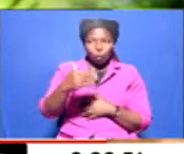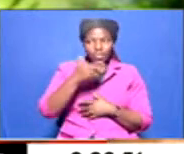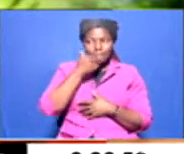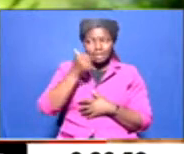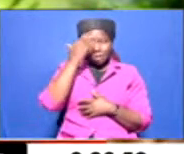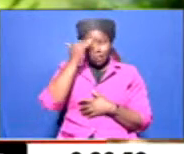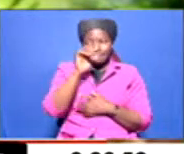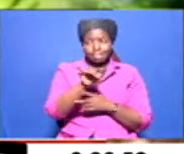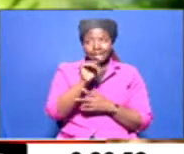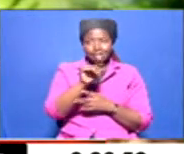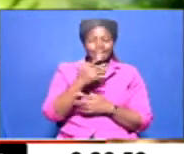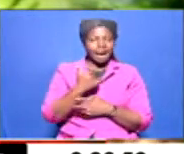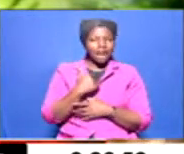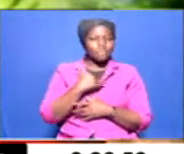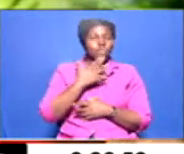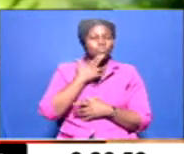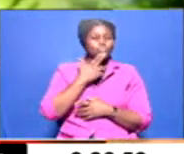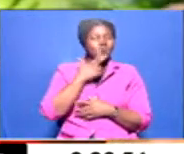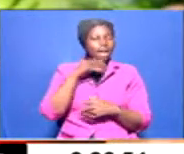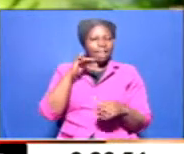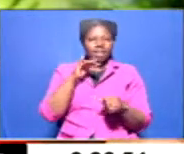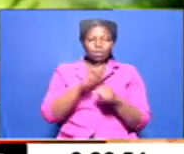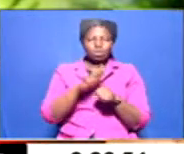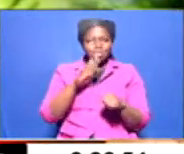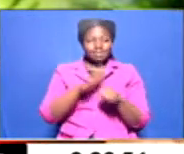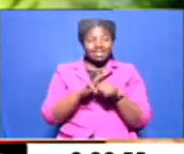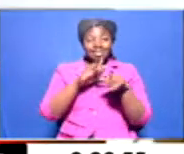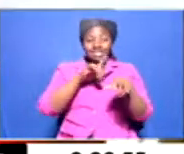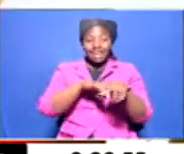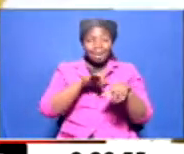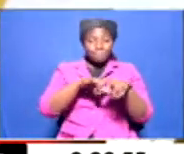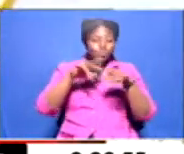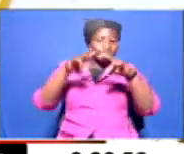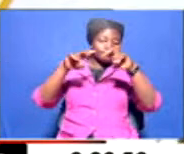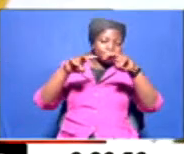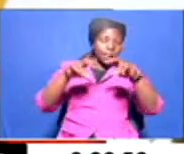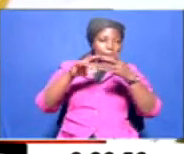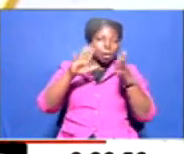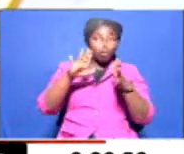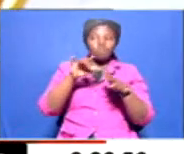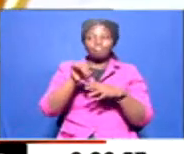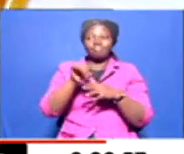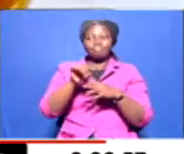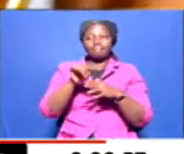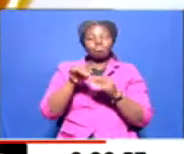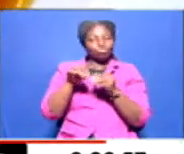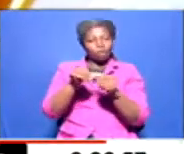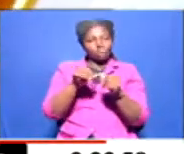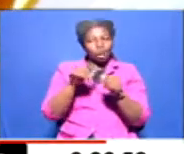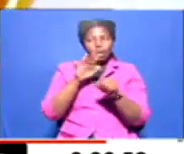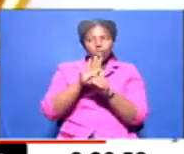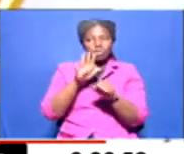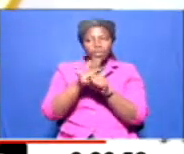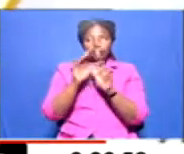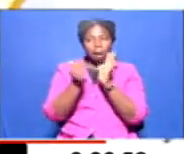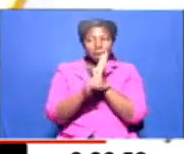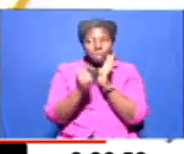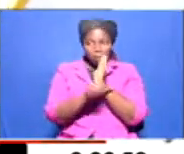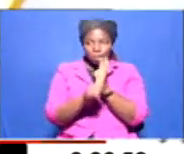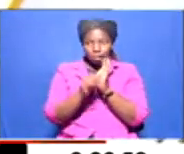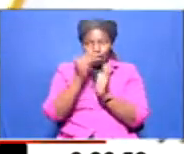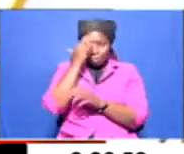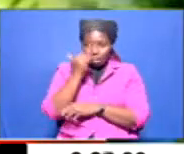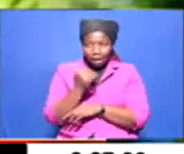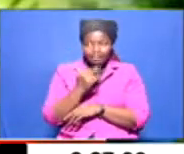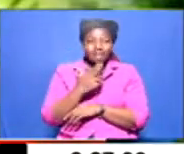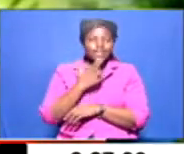asali ambayo iko na sukari nyingi, na tukiangalia sana sana inatibu mambo mengi sana kwa sababu asali